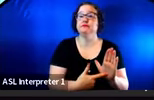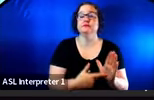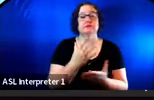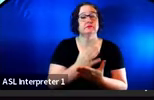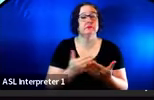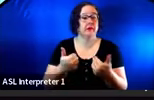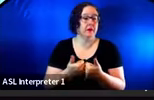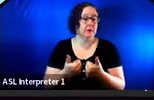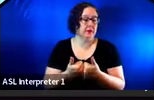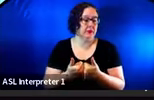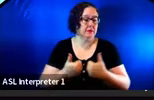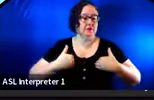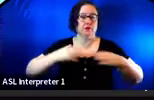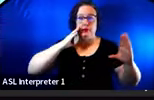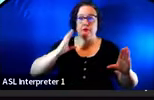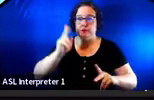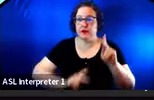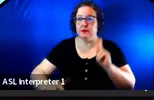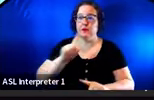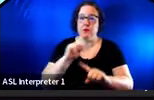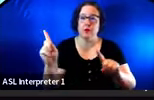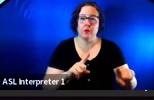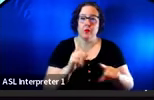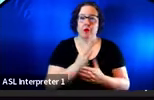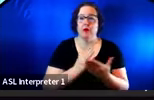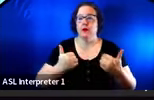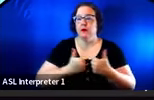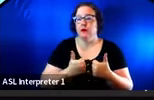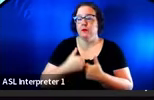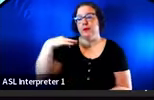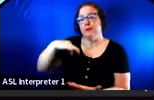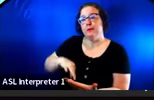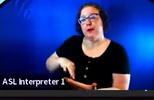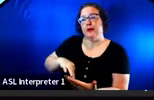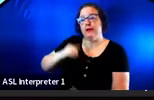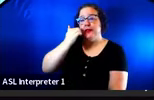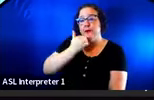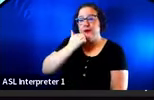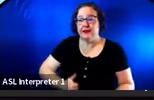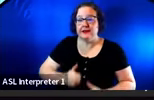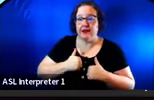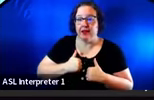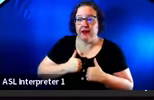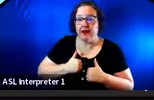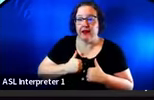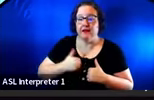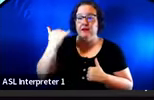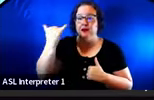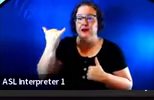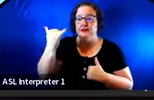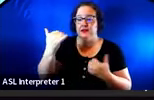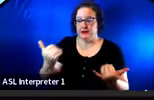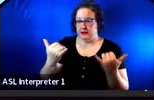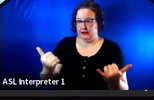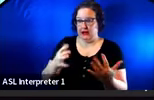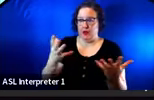games, we've had people report that some games benefit their day-to-day lives because they're now wanting to learn Japanese